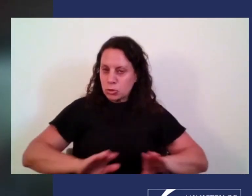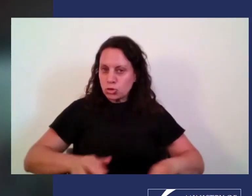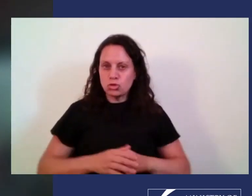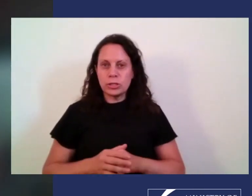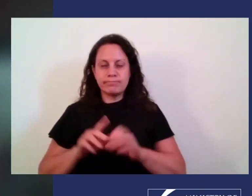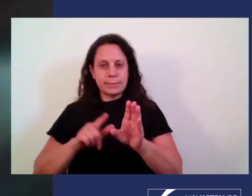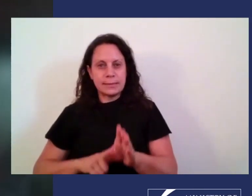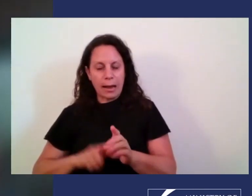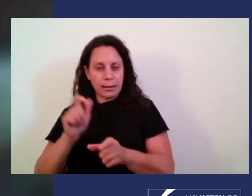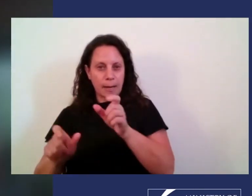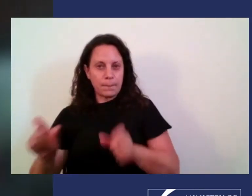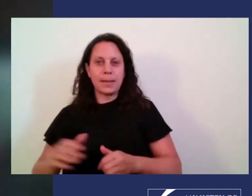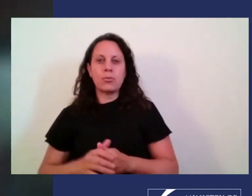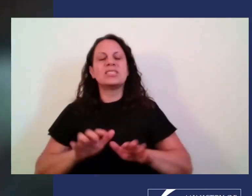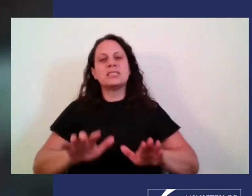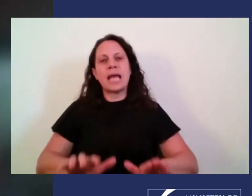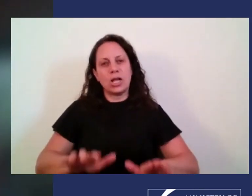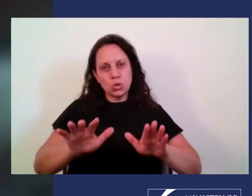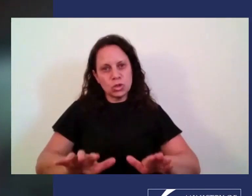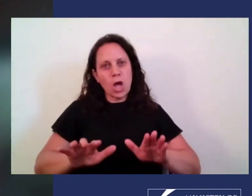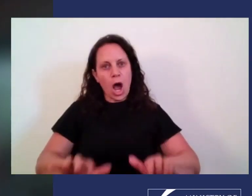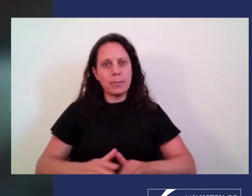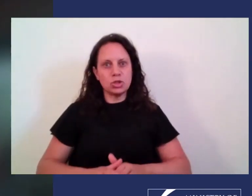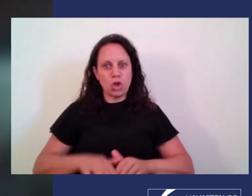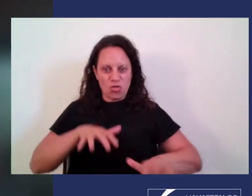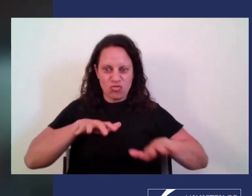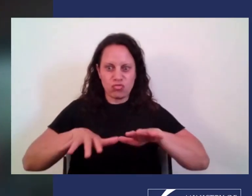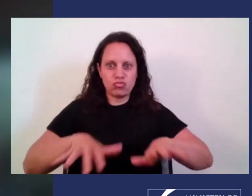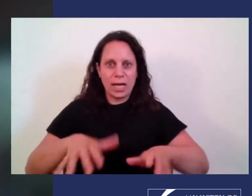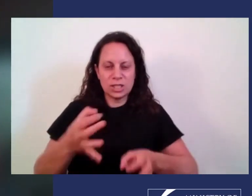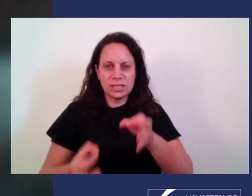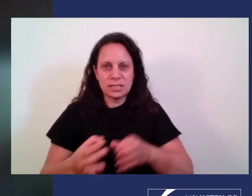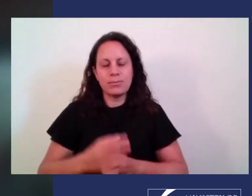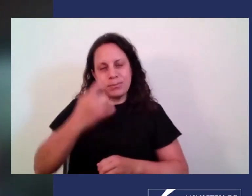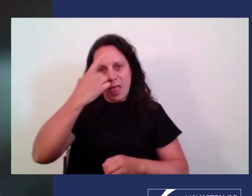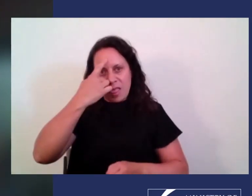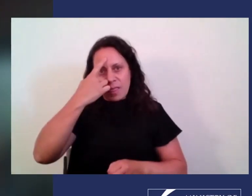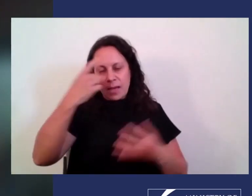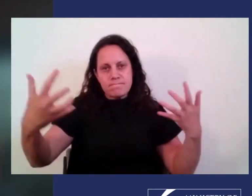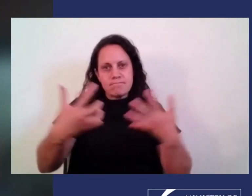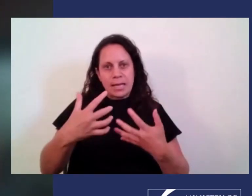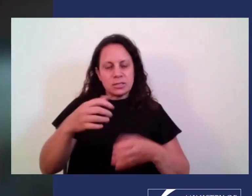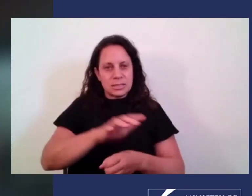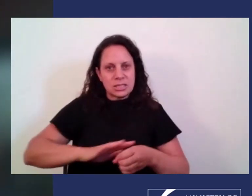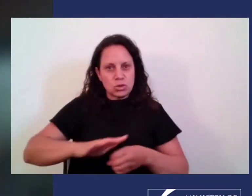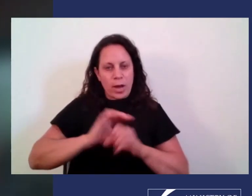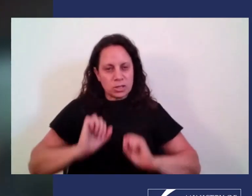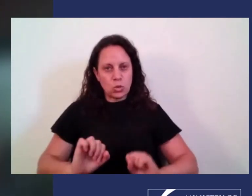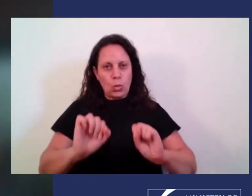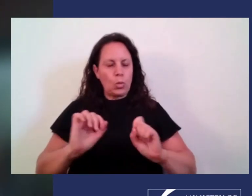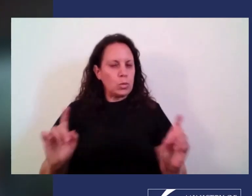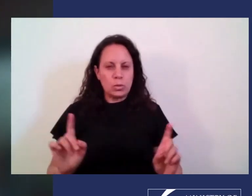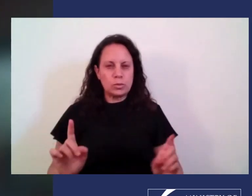children. Just take your time and find what suits your child or young person. And